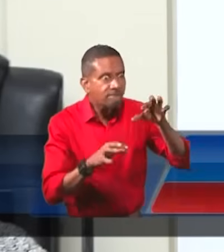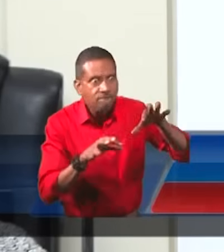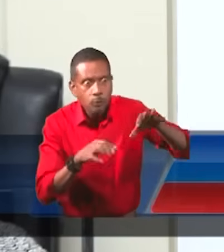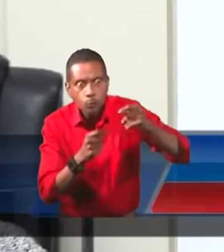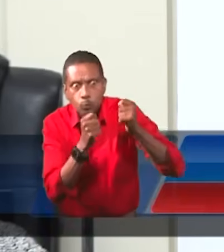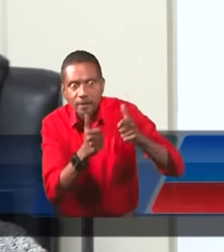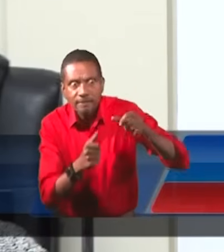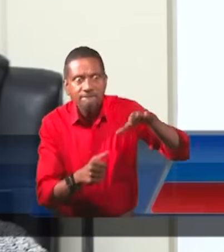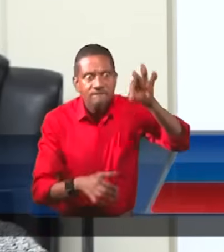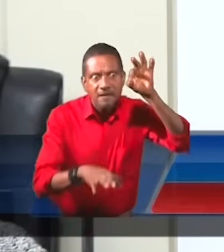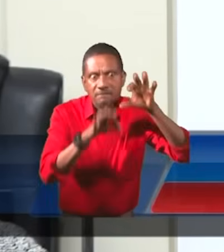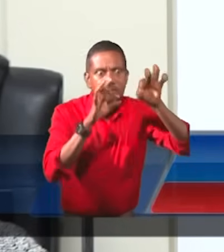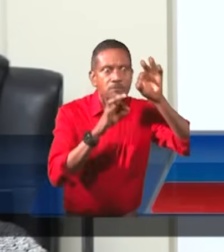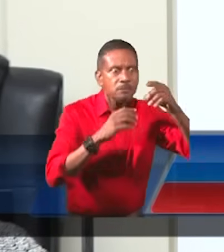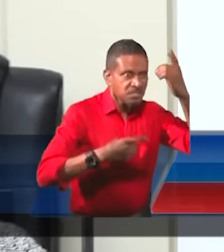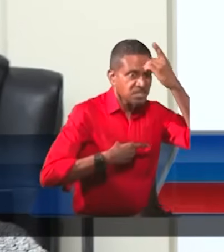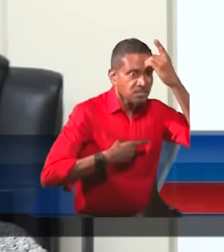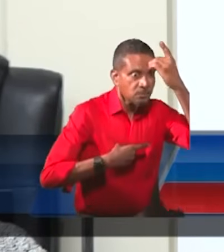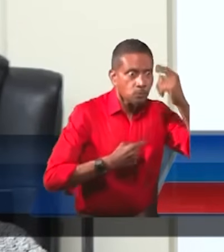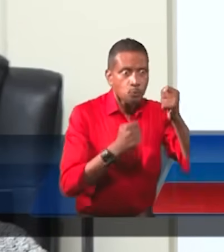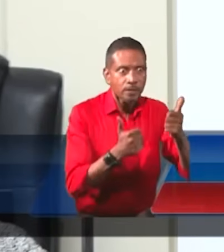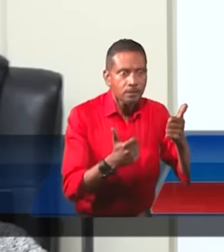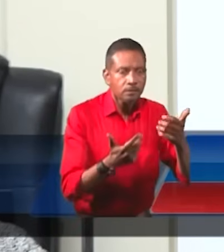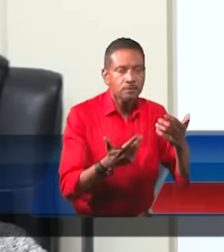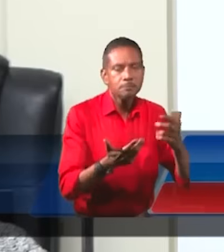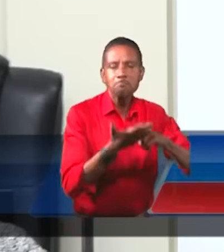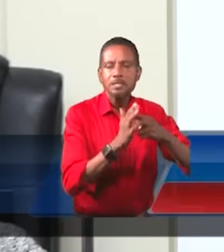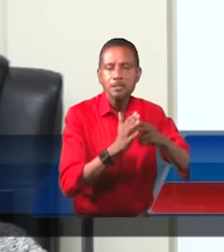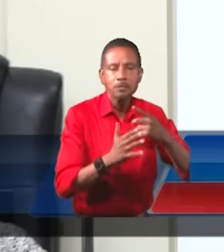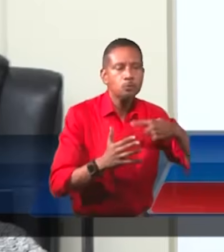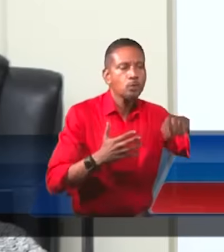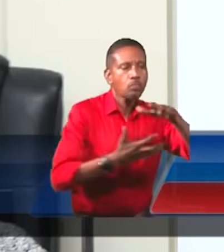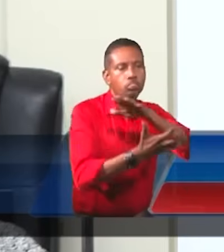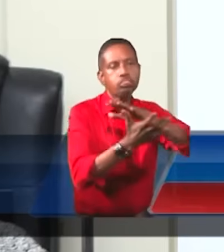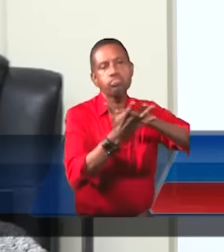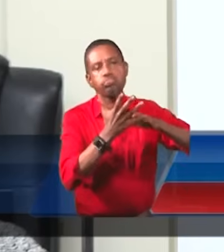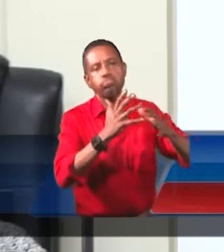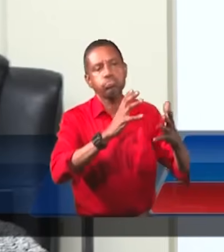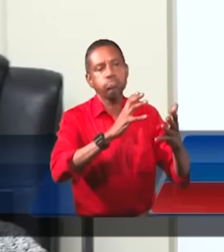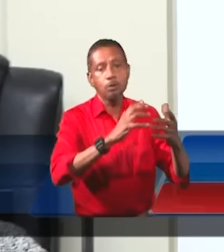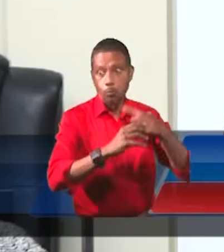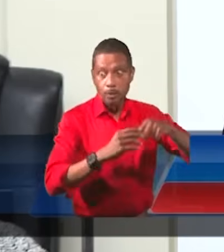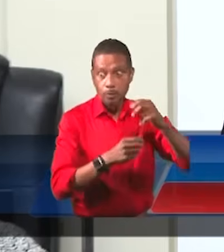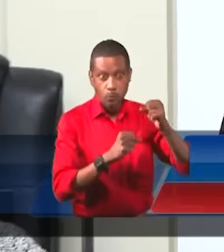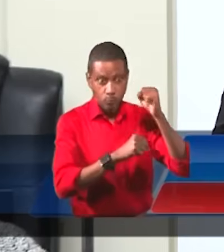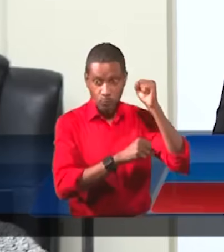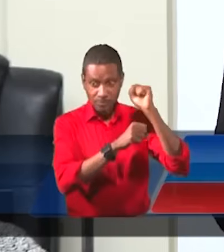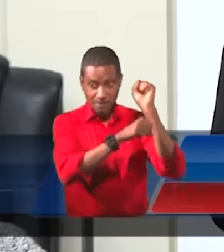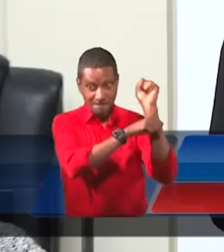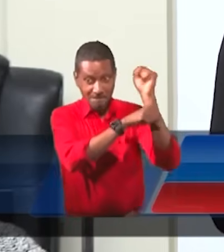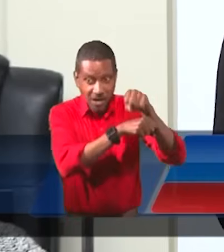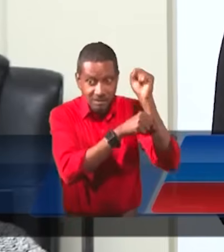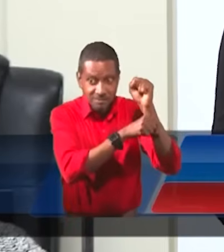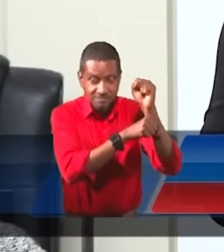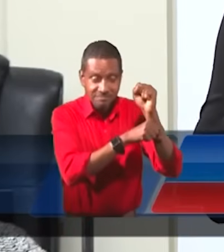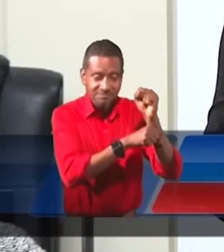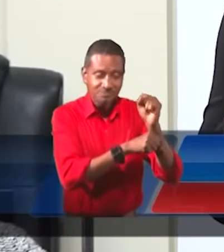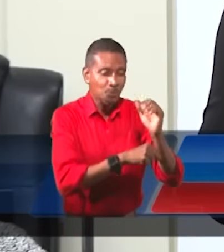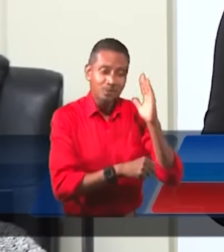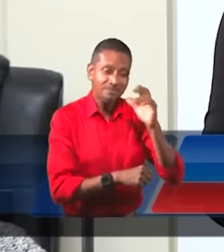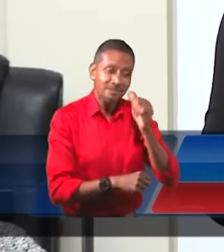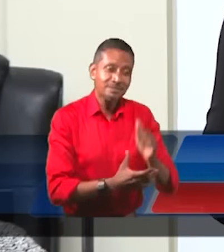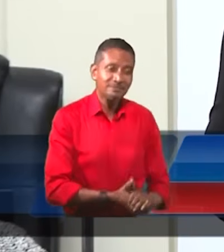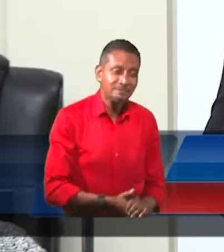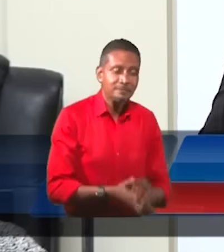enough, we then are fighting a losing battle. And that's why everyone who is